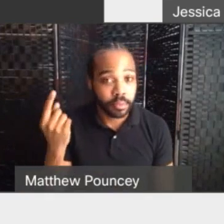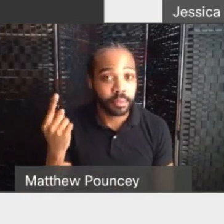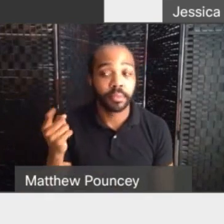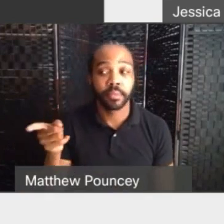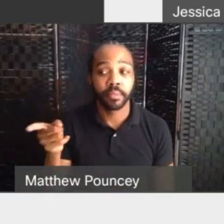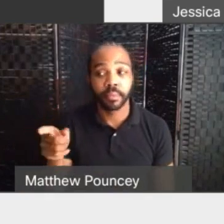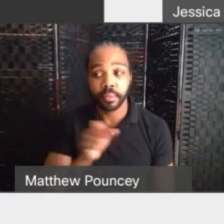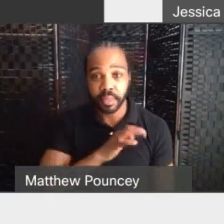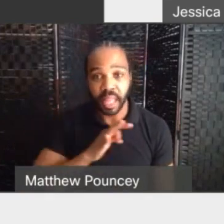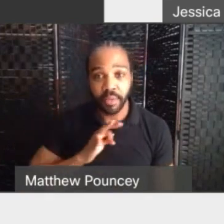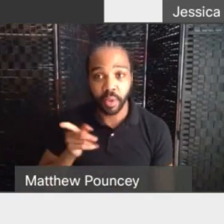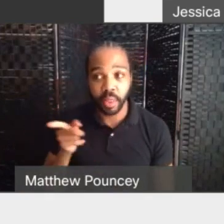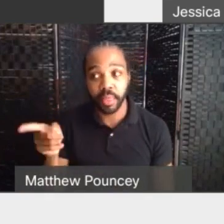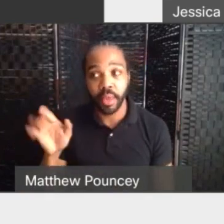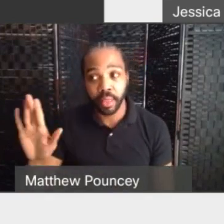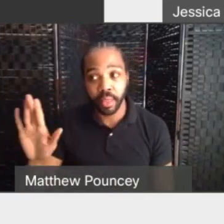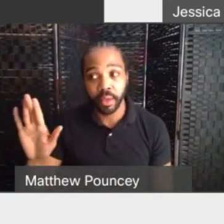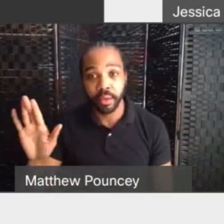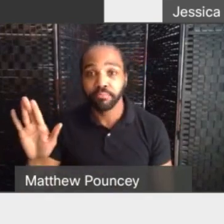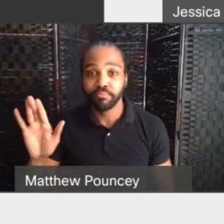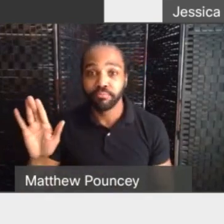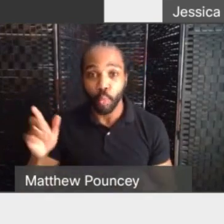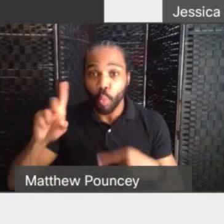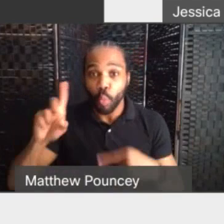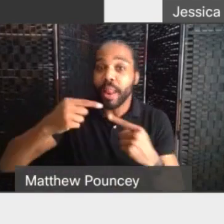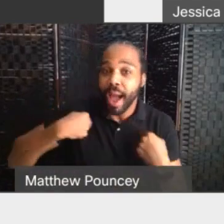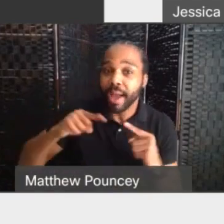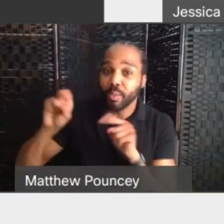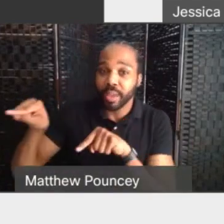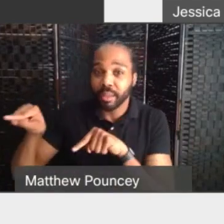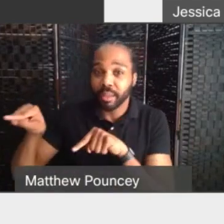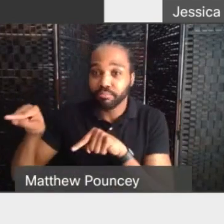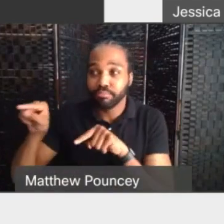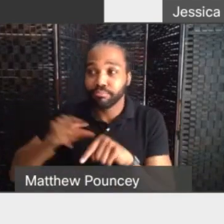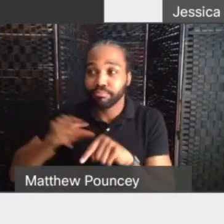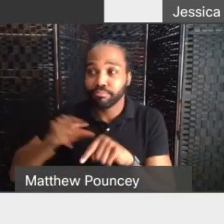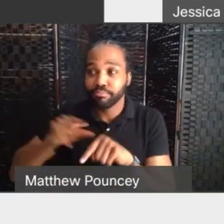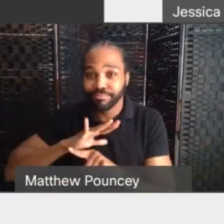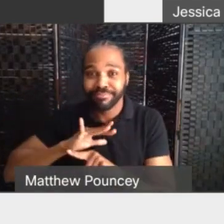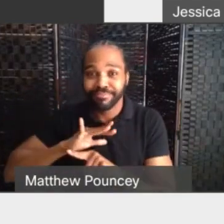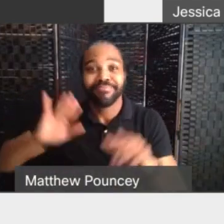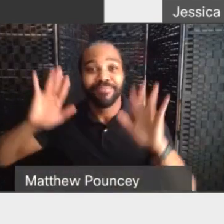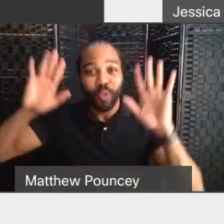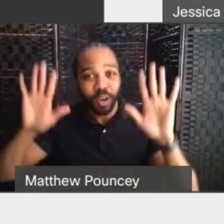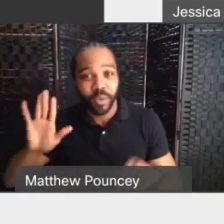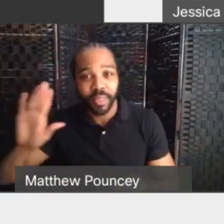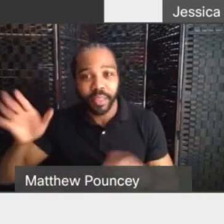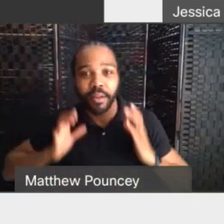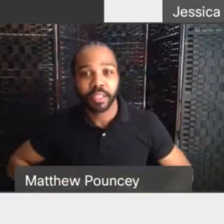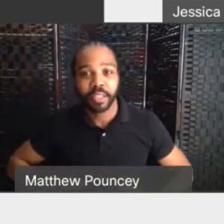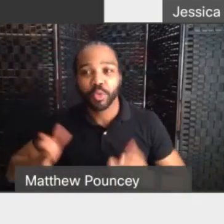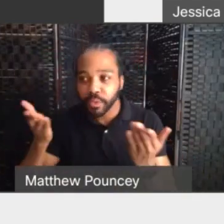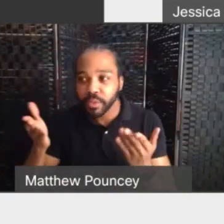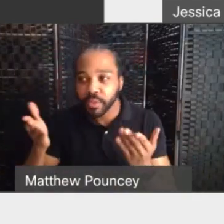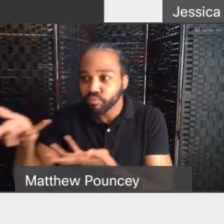stopped by, were wonderful, just in terms of their customer service and ensuring